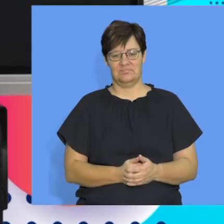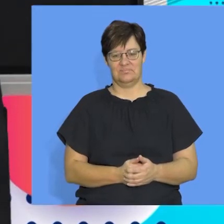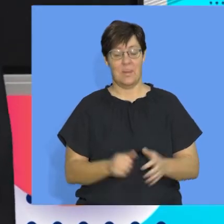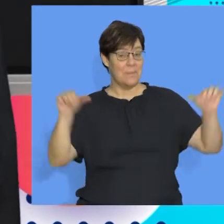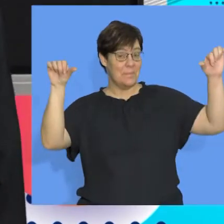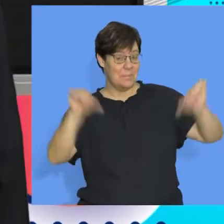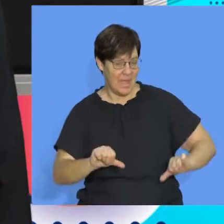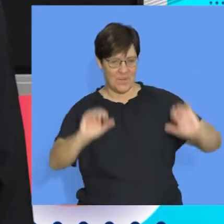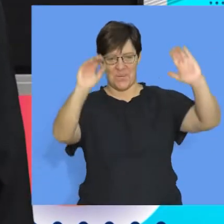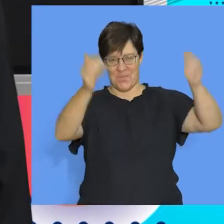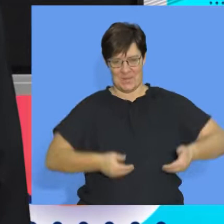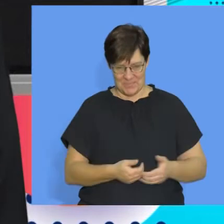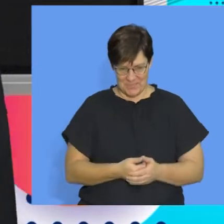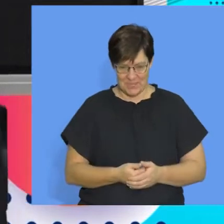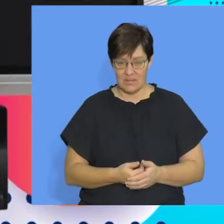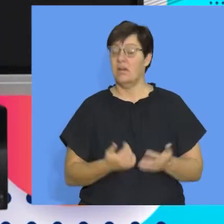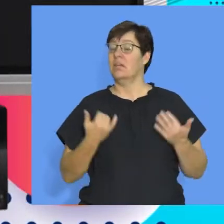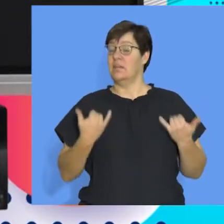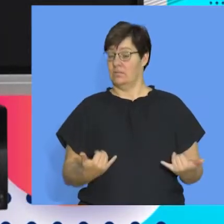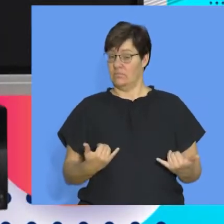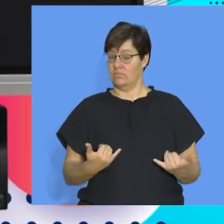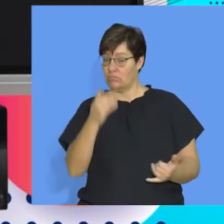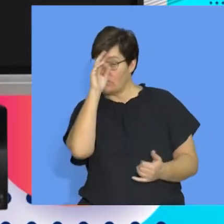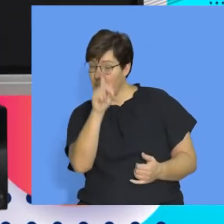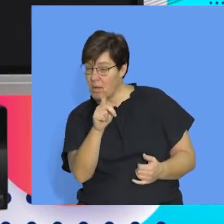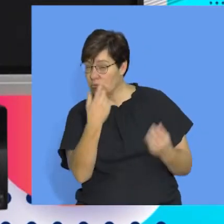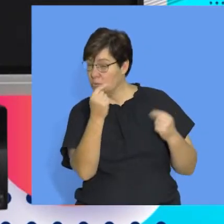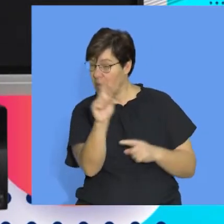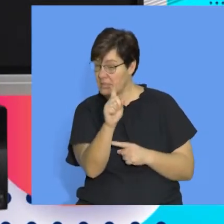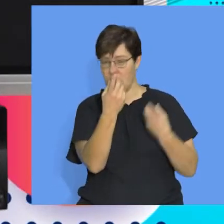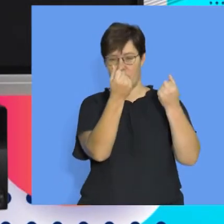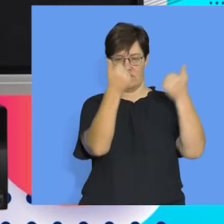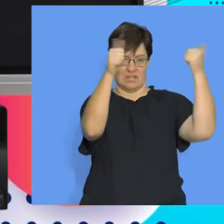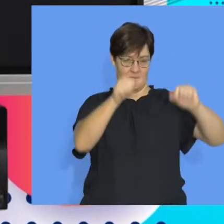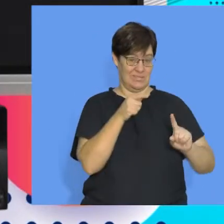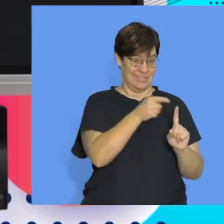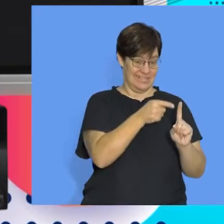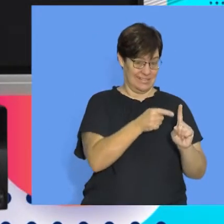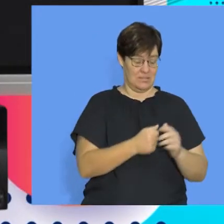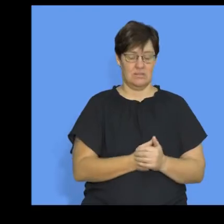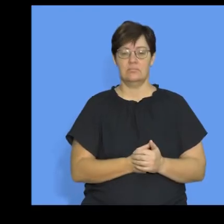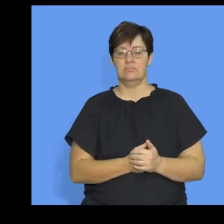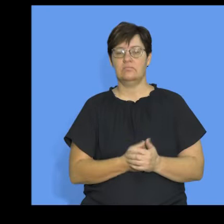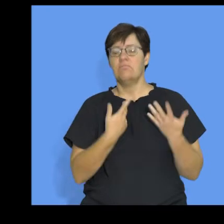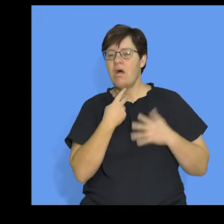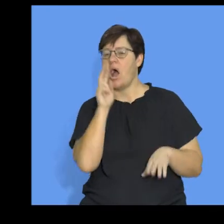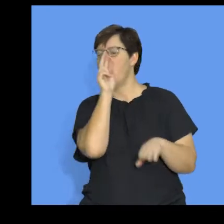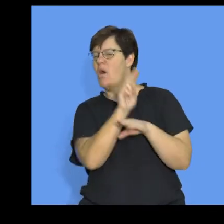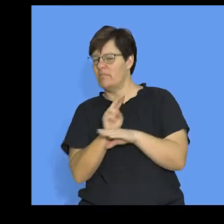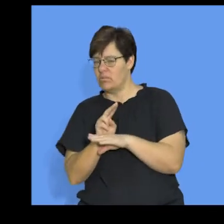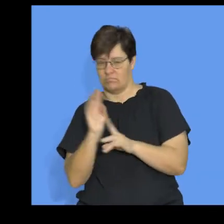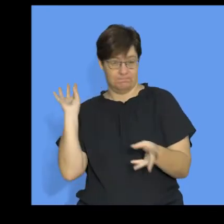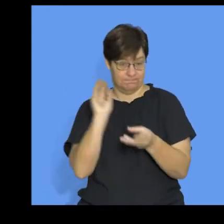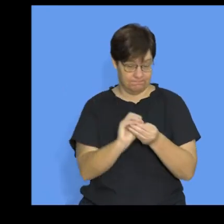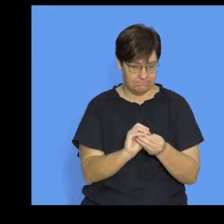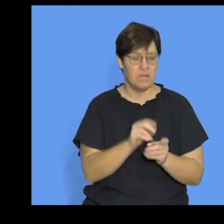Welcome back, accounting boffins, right? Remember, we're busy with cost accounting, and we said, quick overview, our